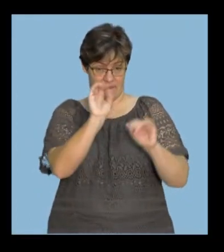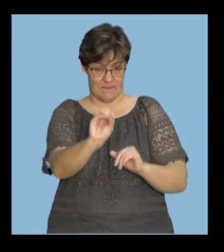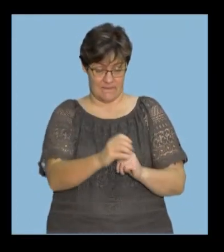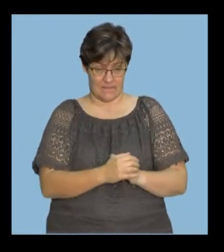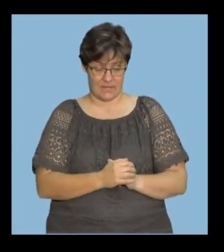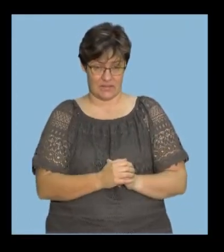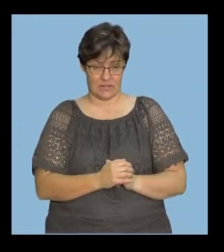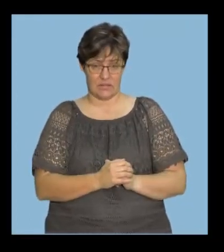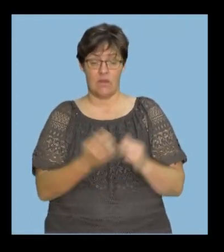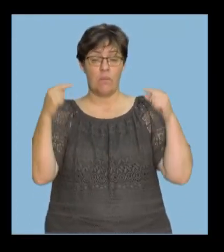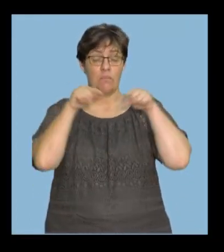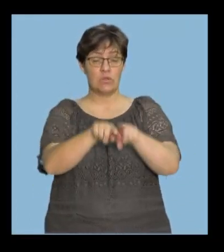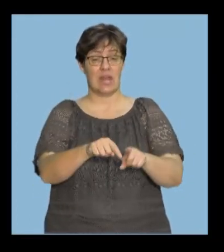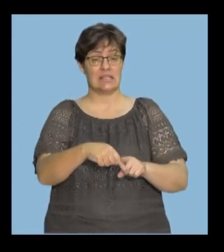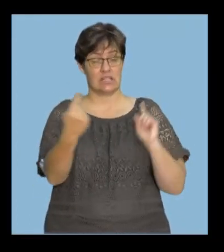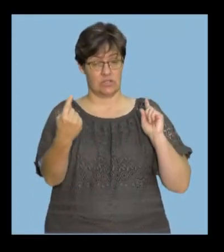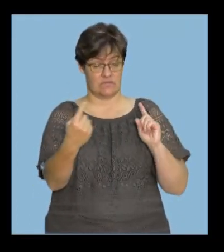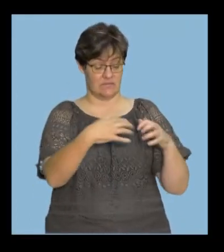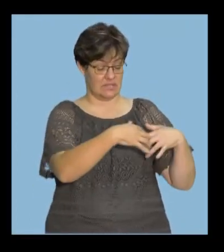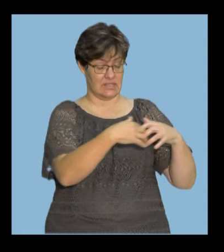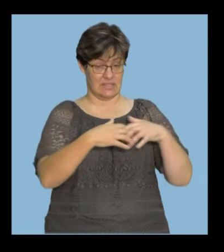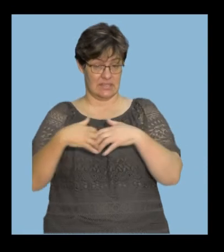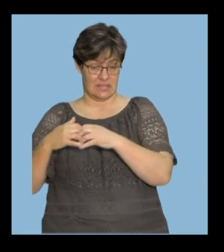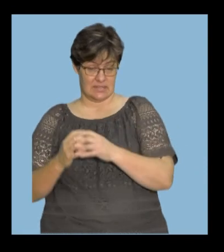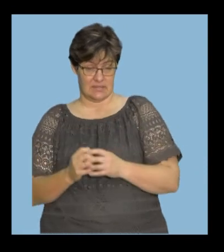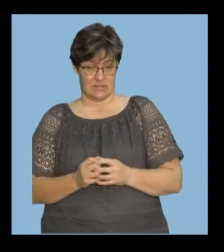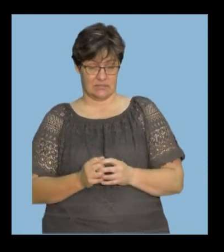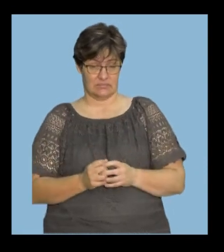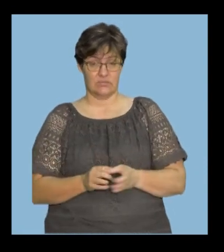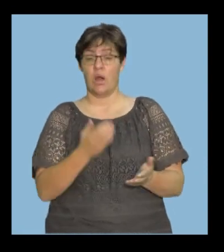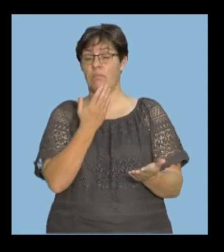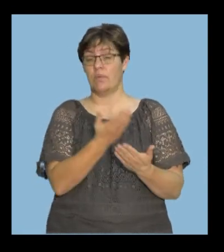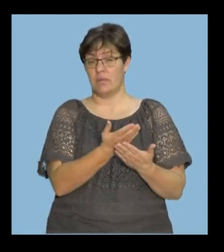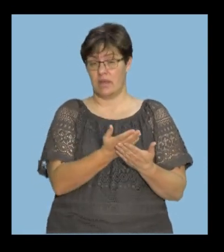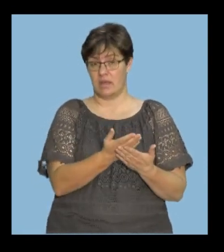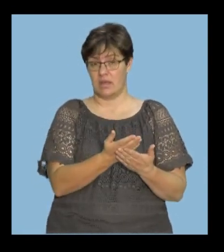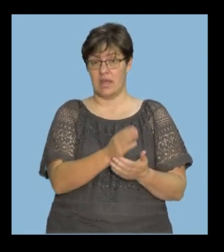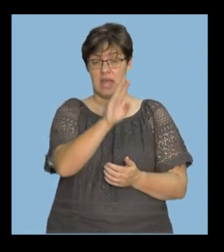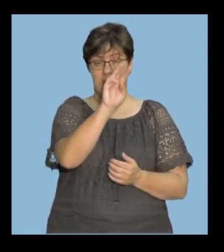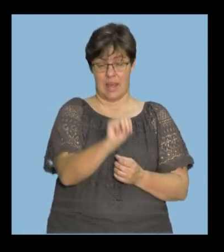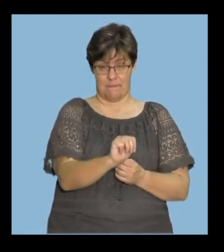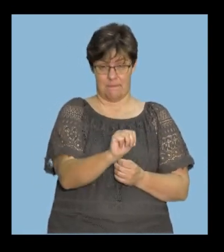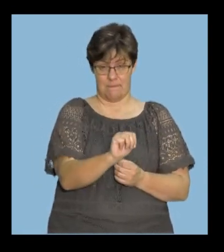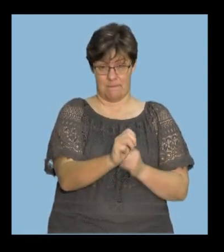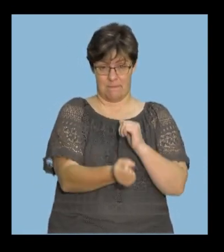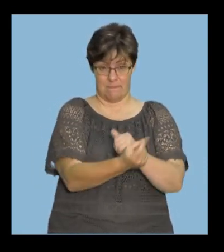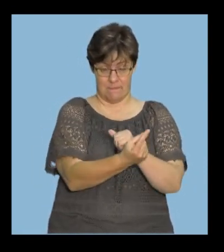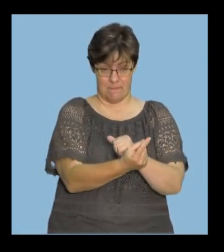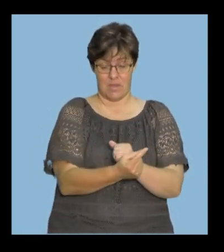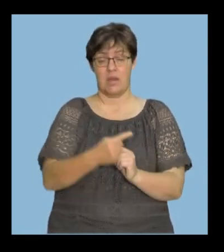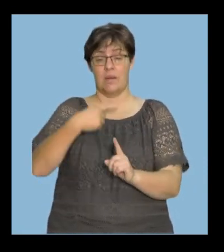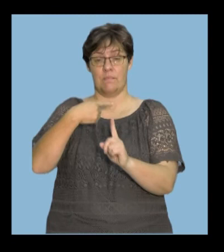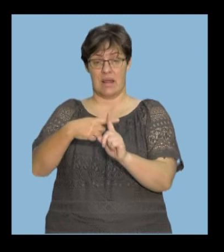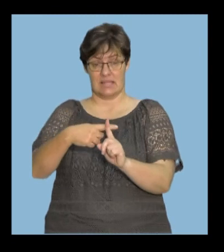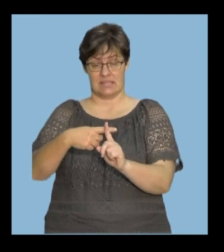that we've got this clear. So for mutually exclusive sets, we can say, let's take the probability of M